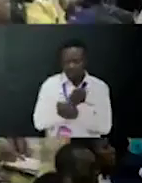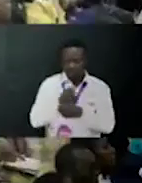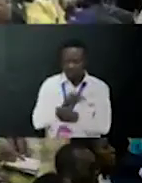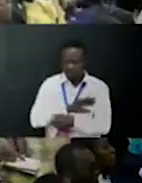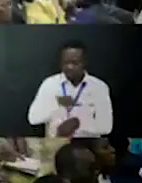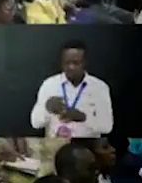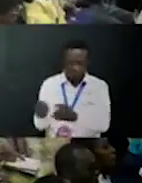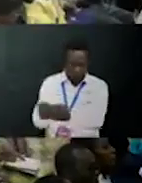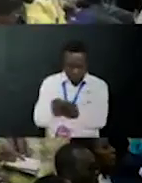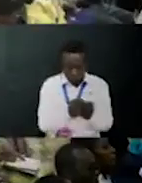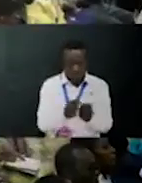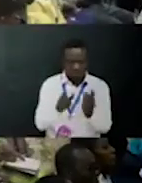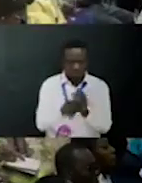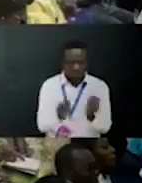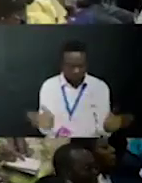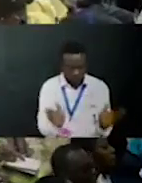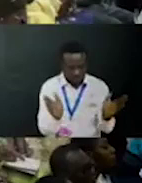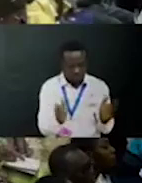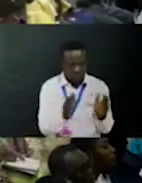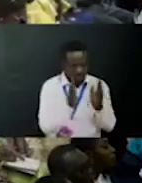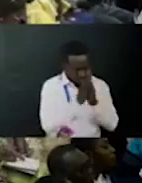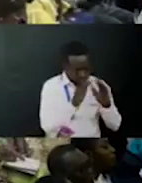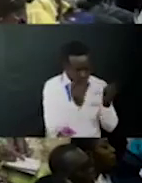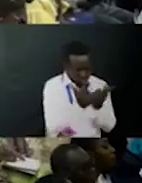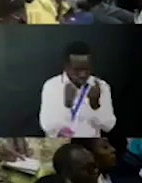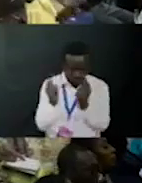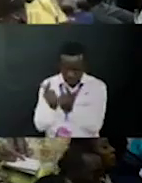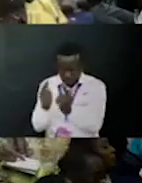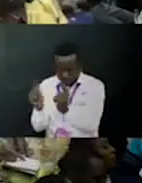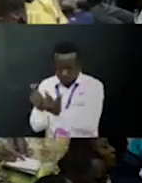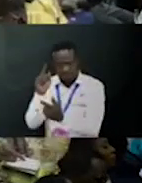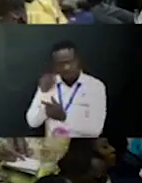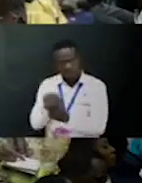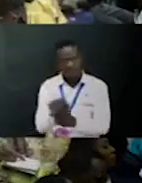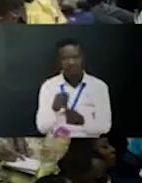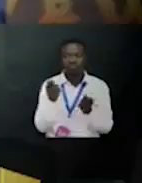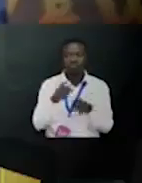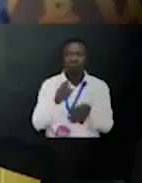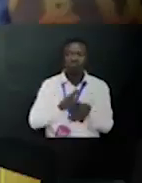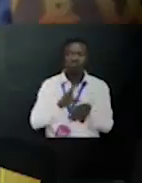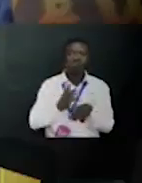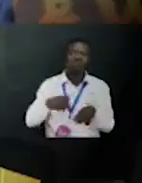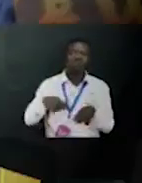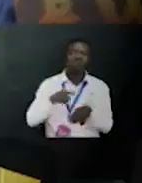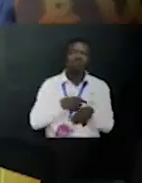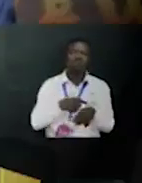and encourage prayer groups. In the churches where we have all gone, we have tried